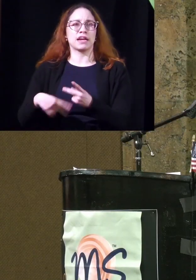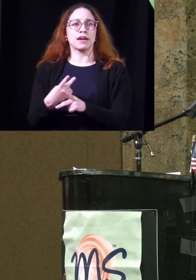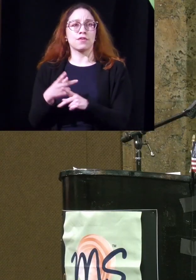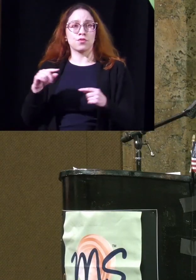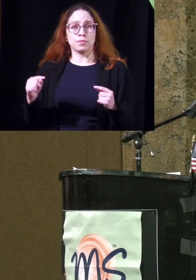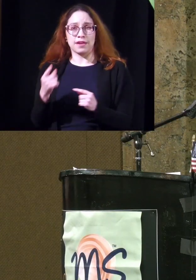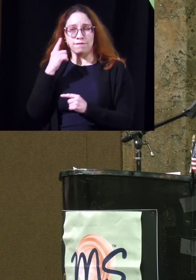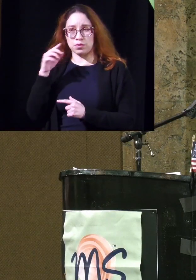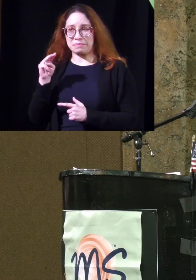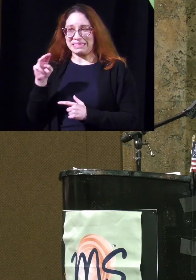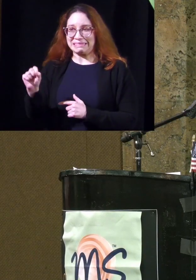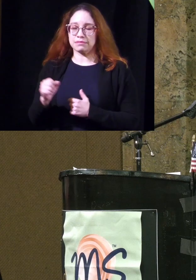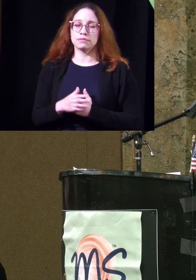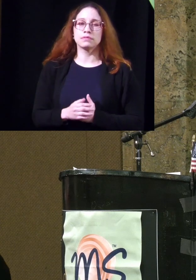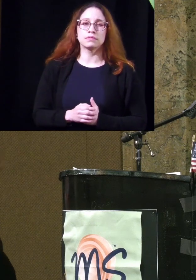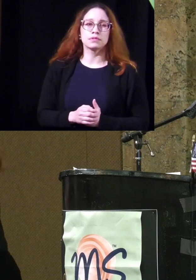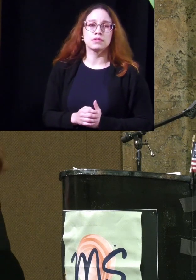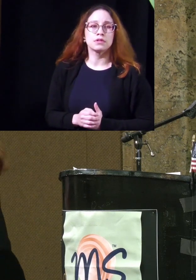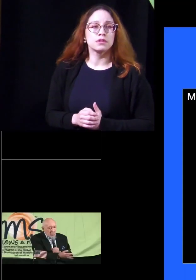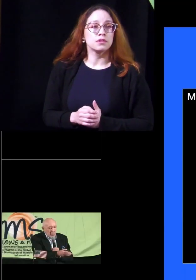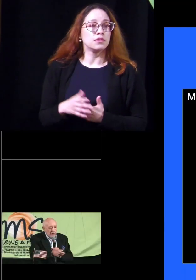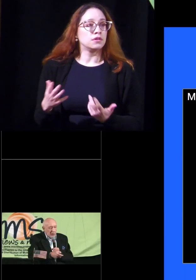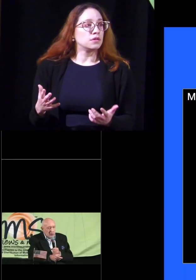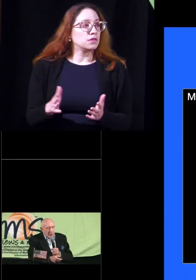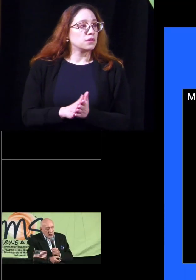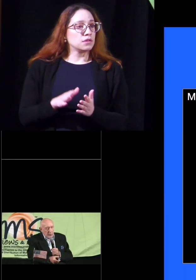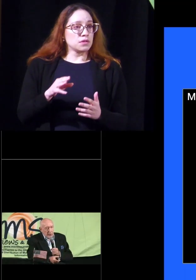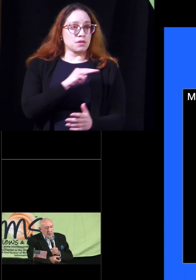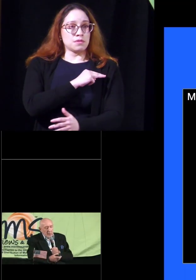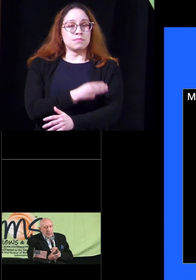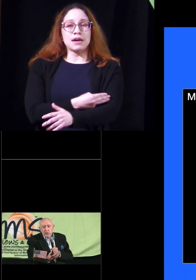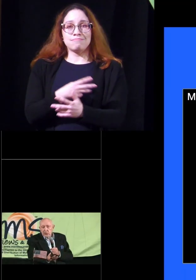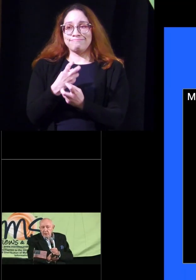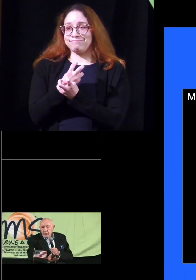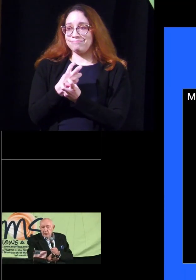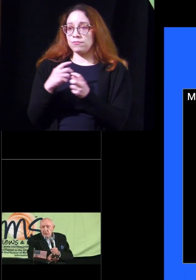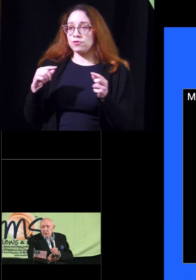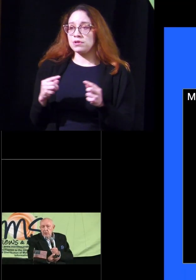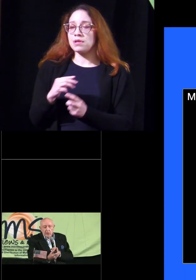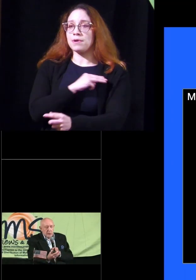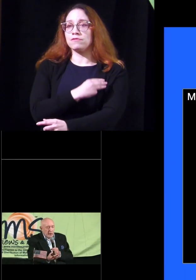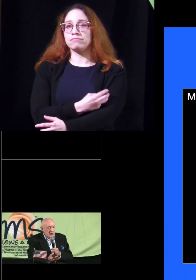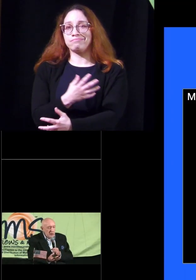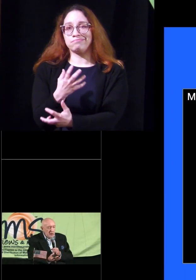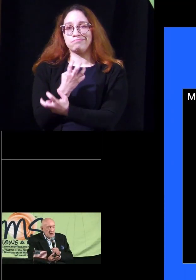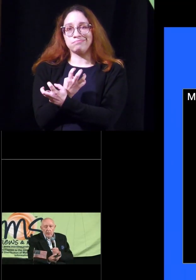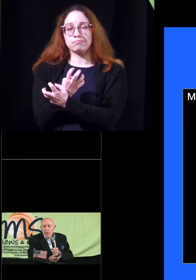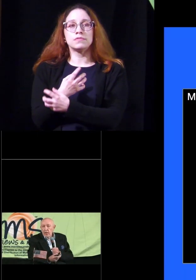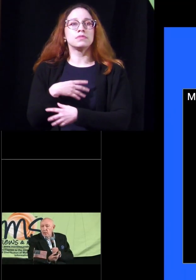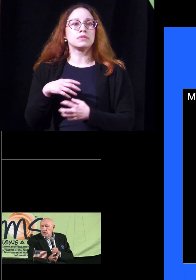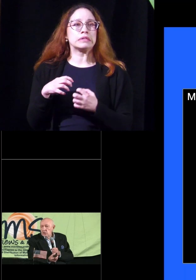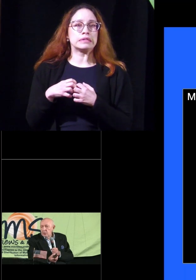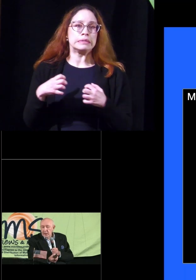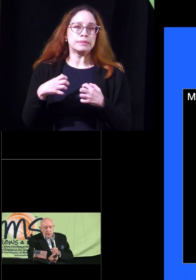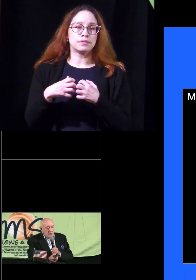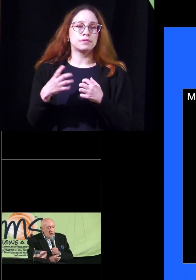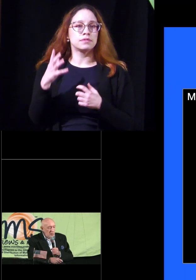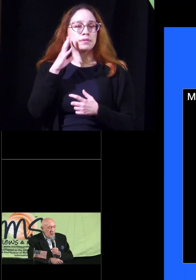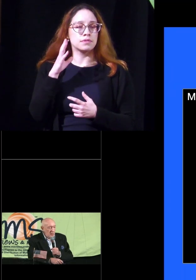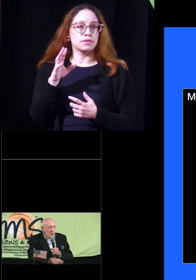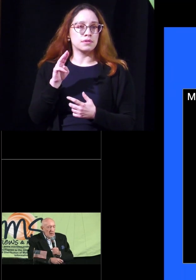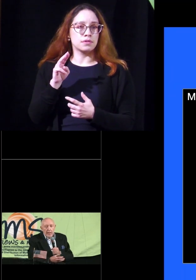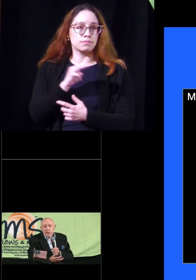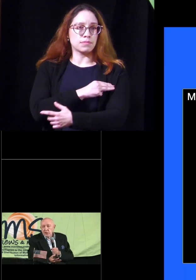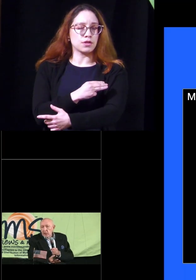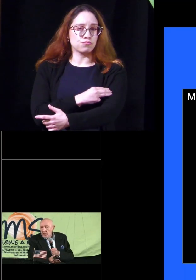for MS. So here we're looking at musculoskeletal pain, muscle stiffness, spasticity, muscle